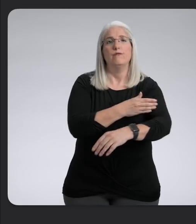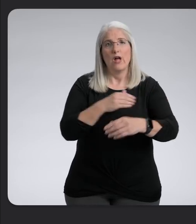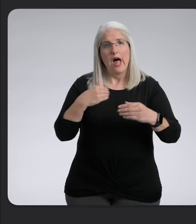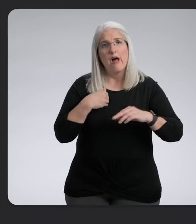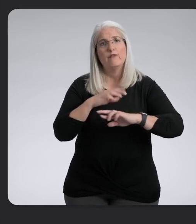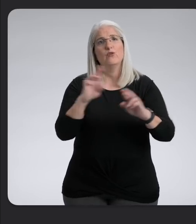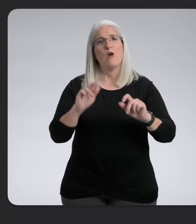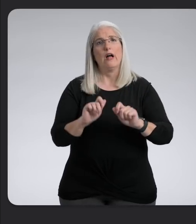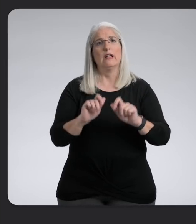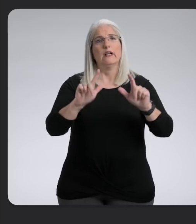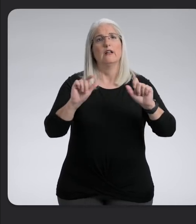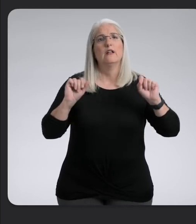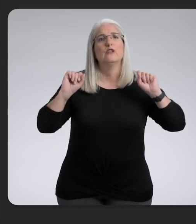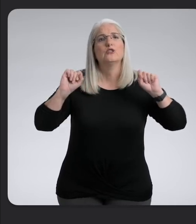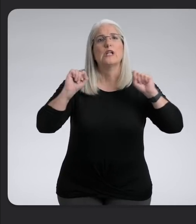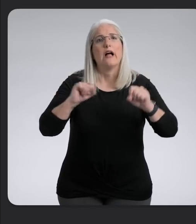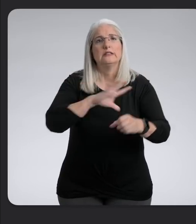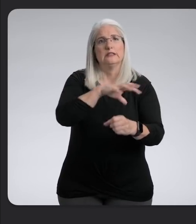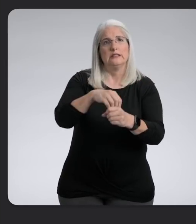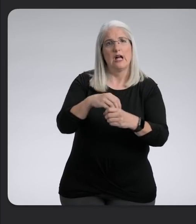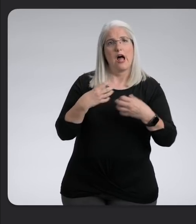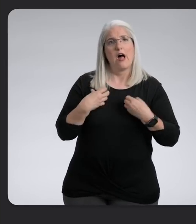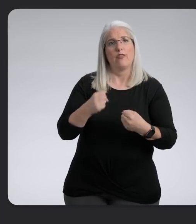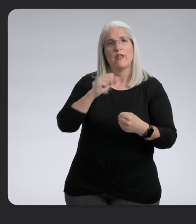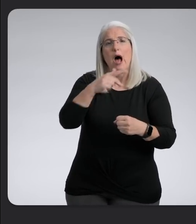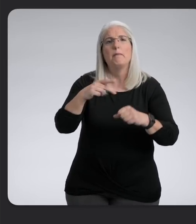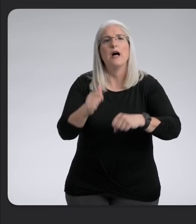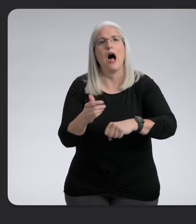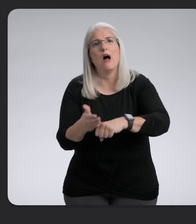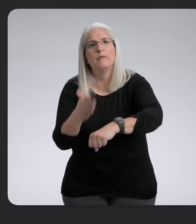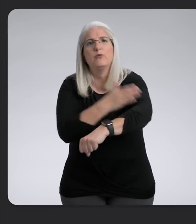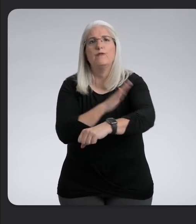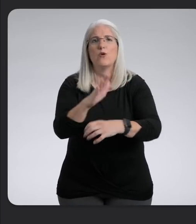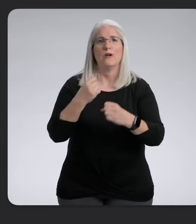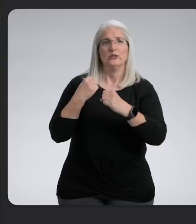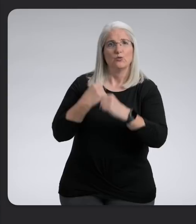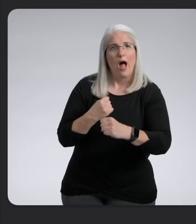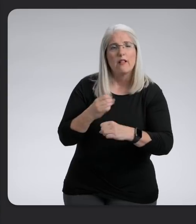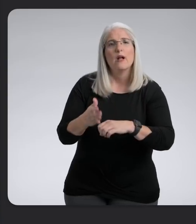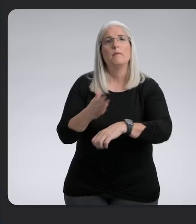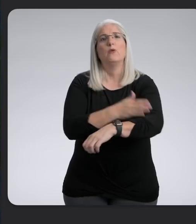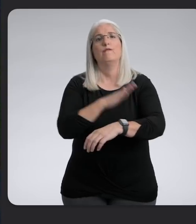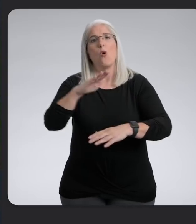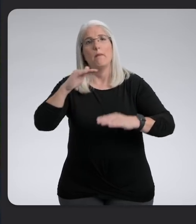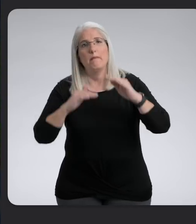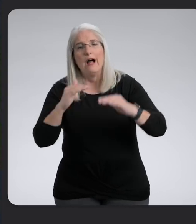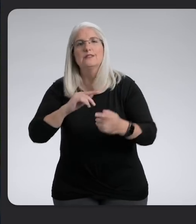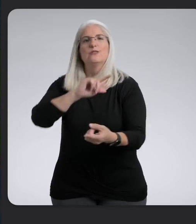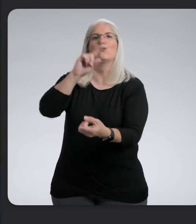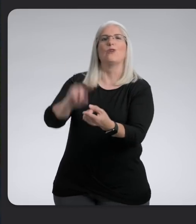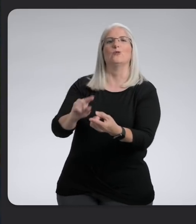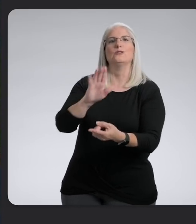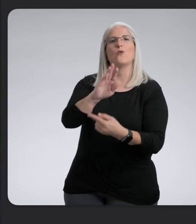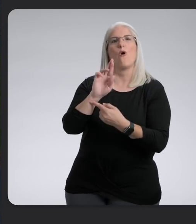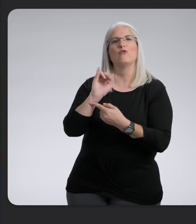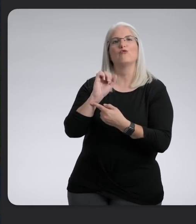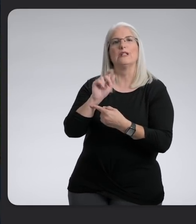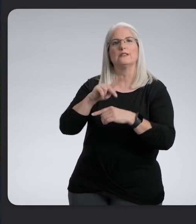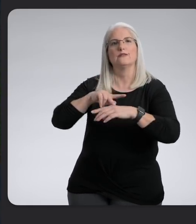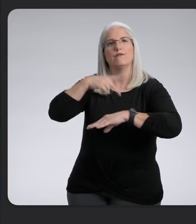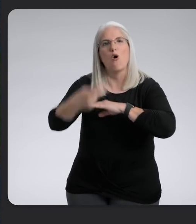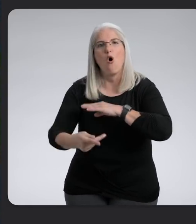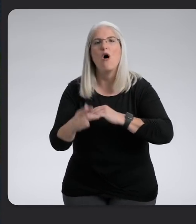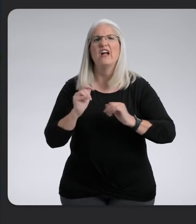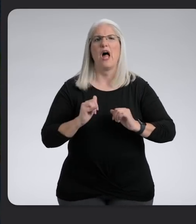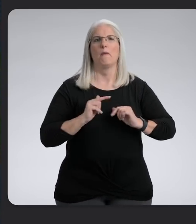you increase your strength and balance and reduce your risk of falling. Now back to Symbol to tell you about another way to